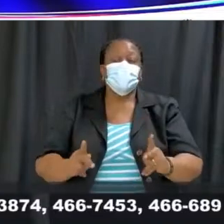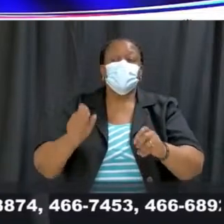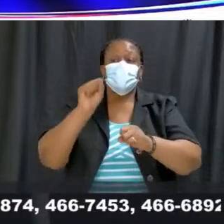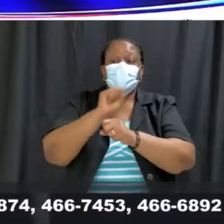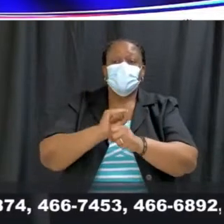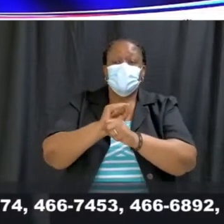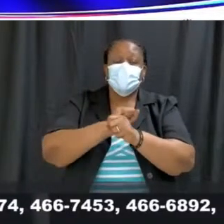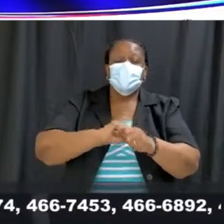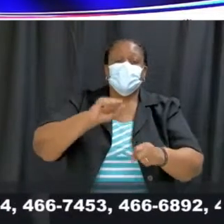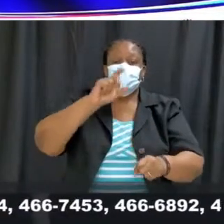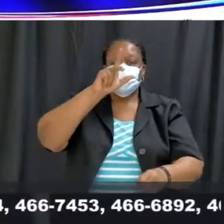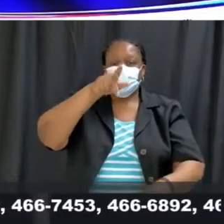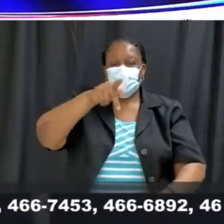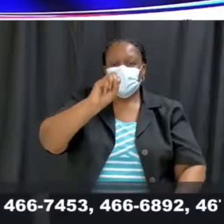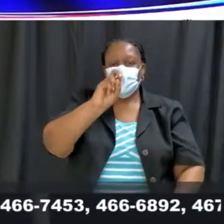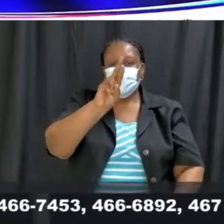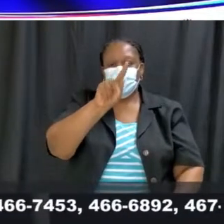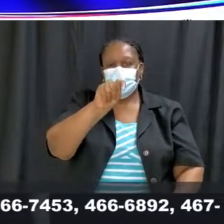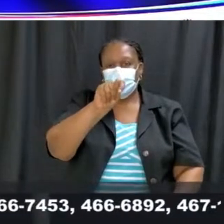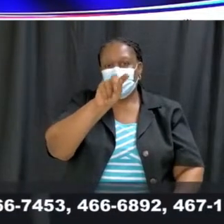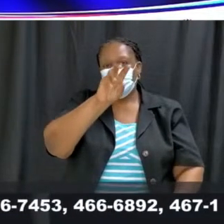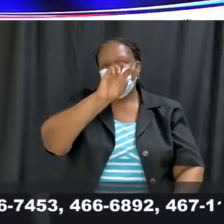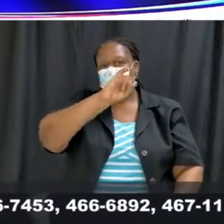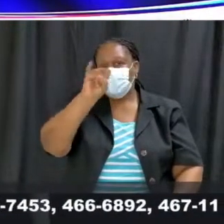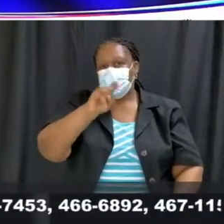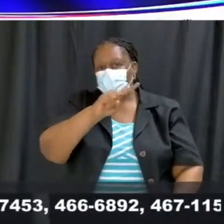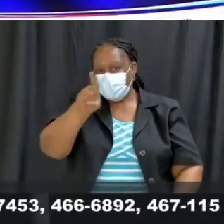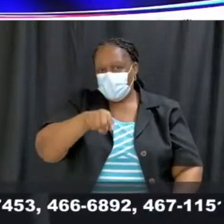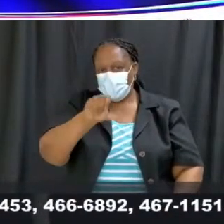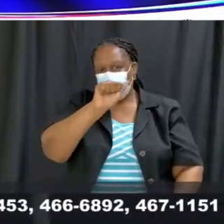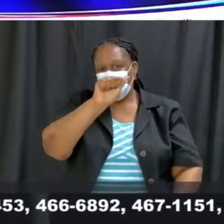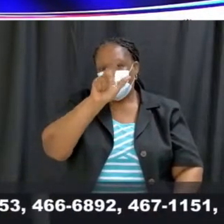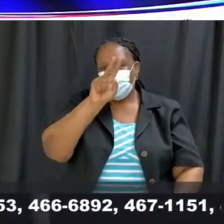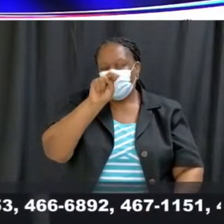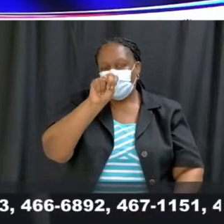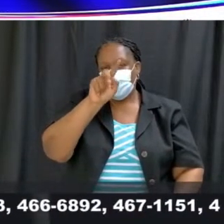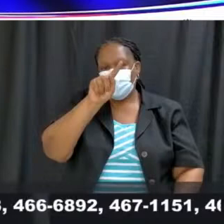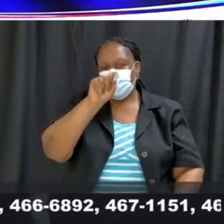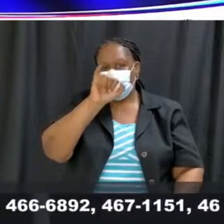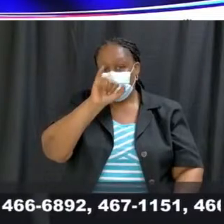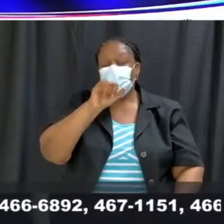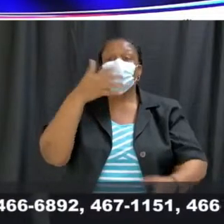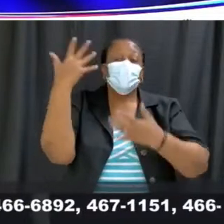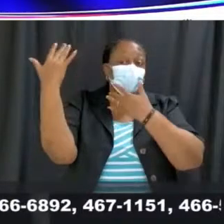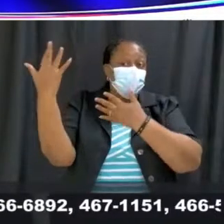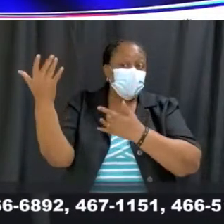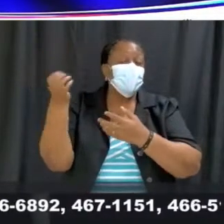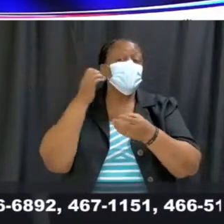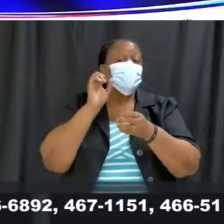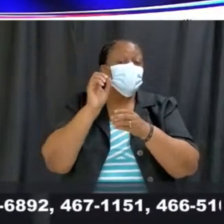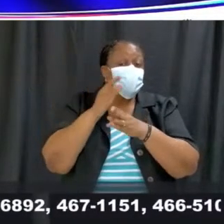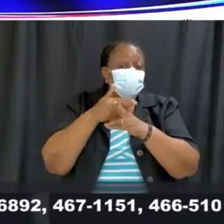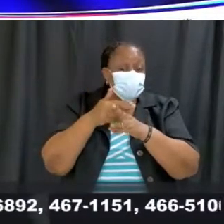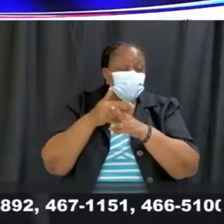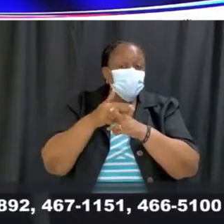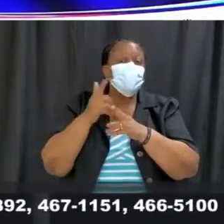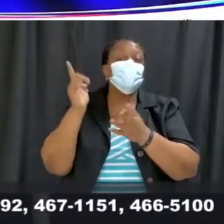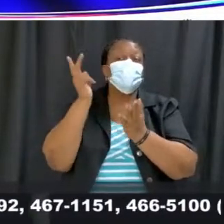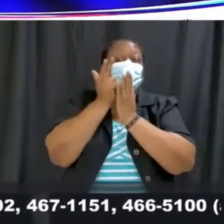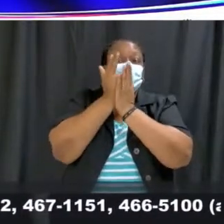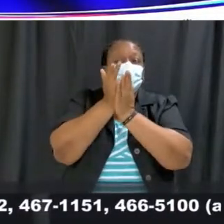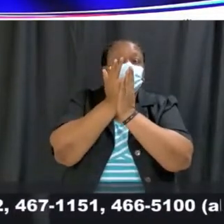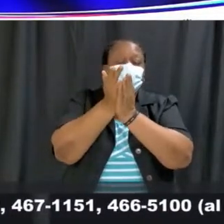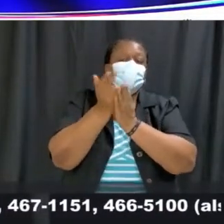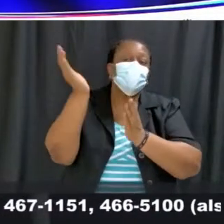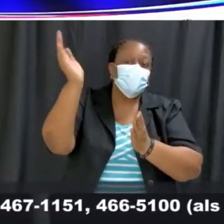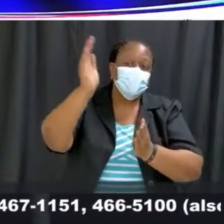to begin to get ready for the arrival of cruise ships at this pier. We are hopeful that